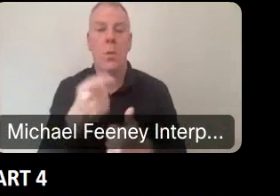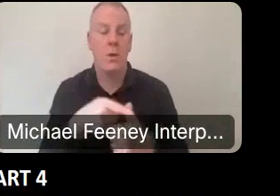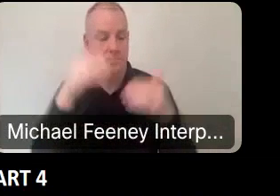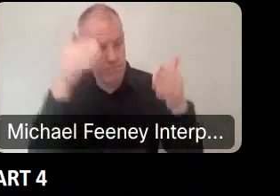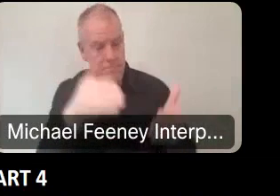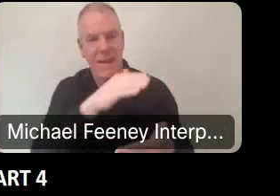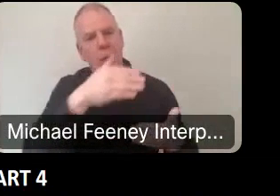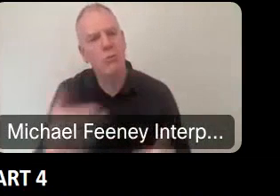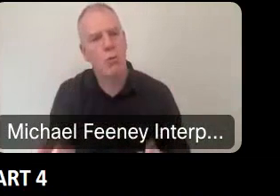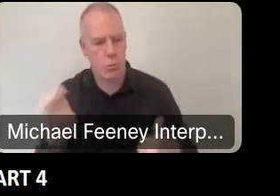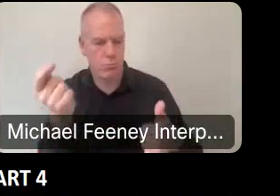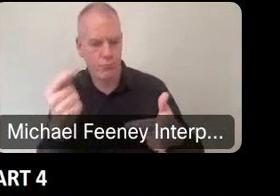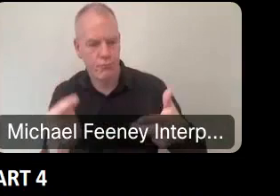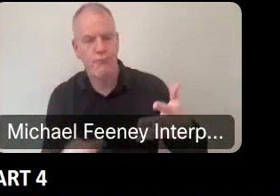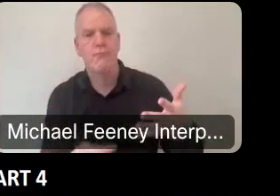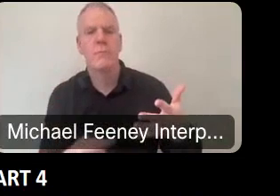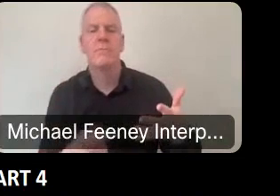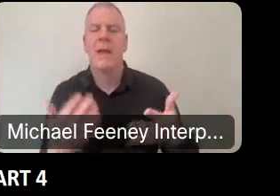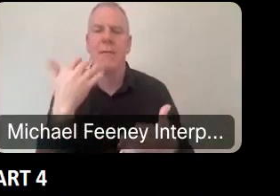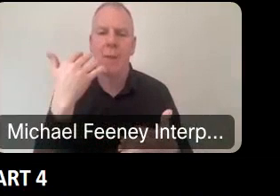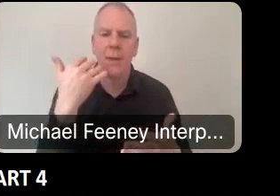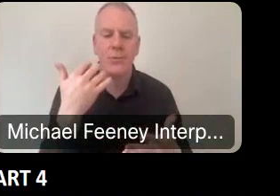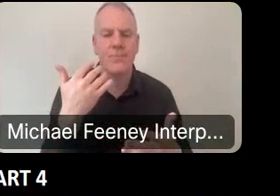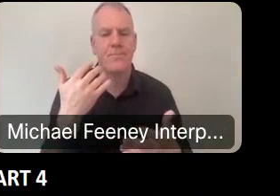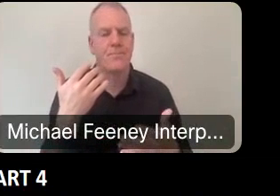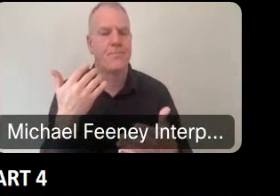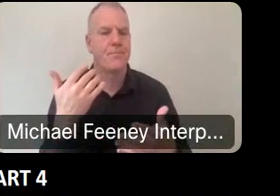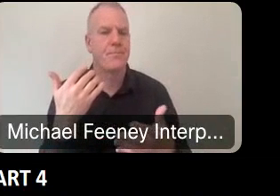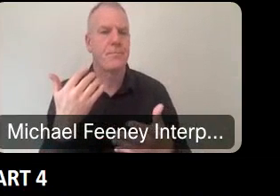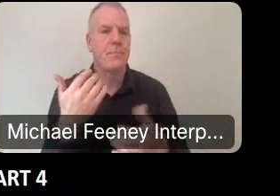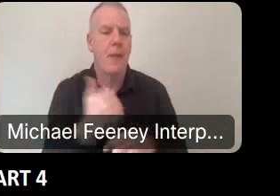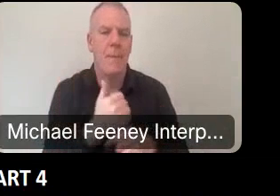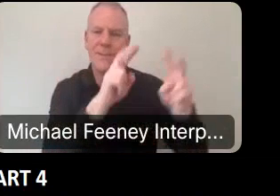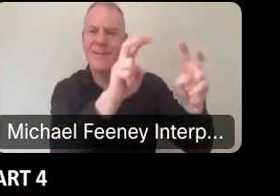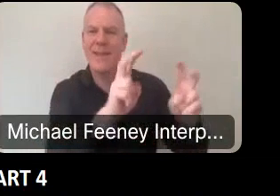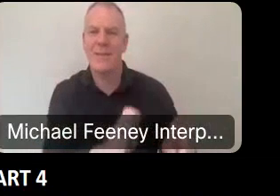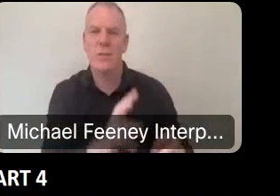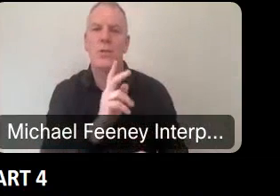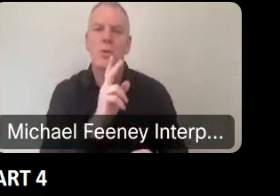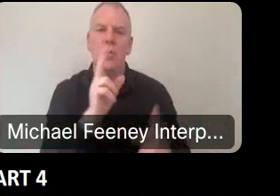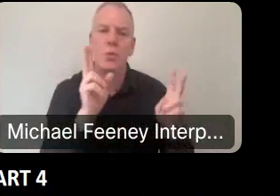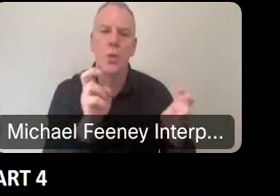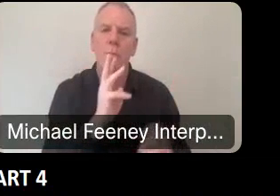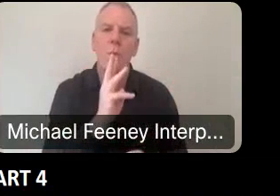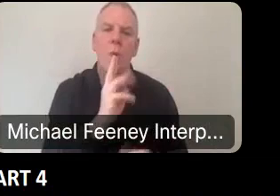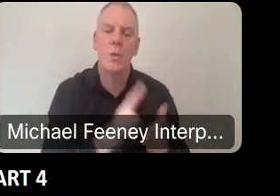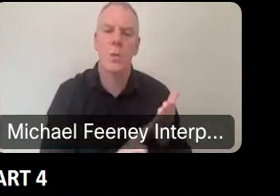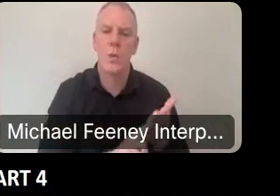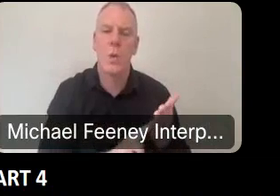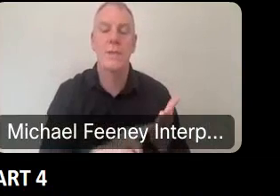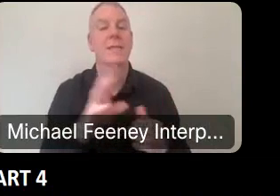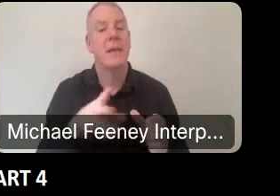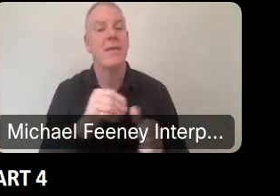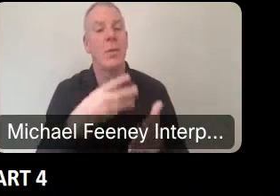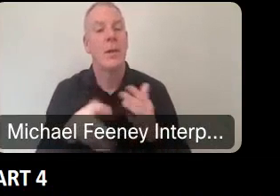the introductory piece that provides you with some of the definitions that would become relevant, in particular when you look at the